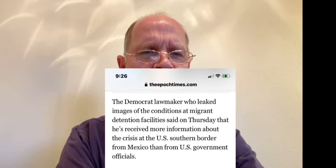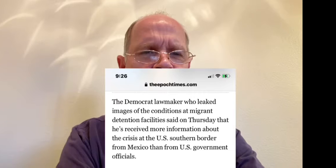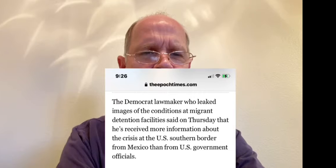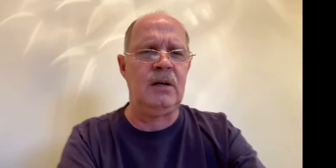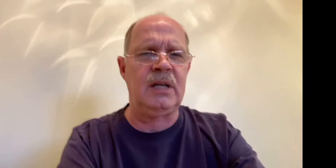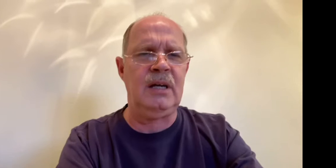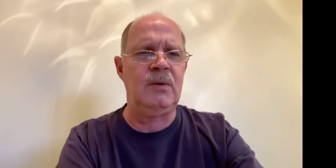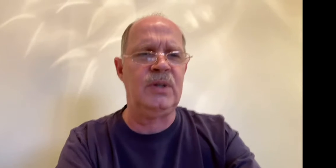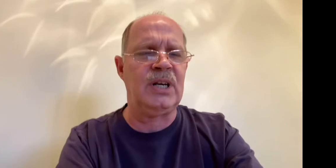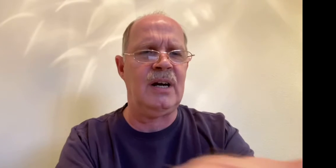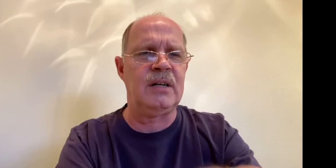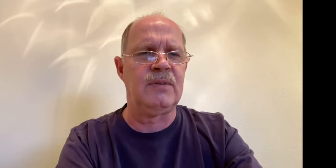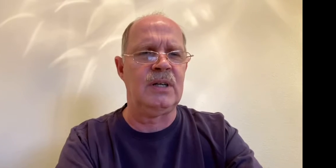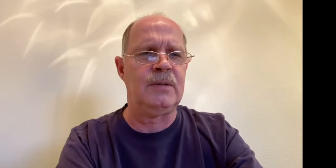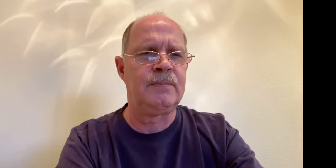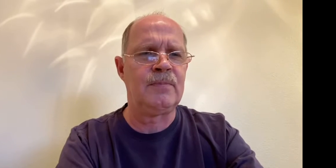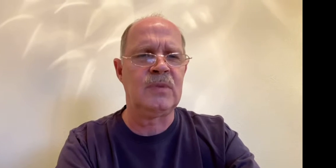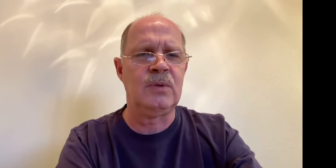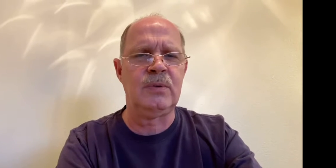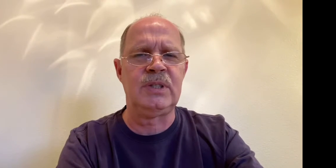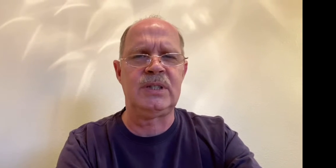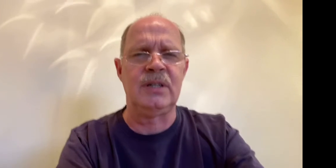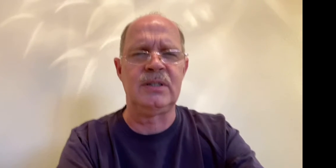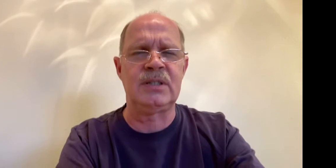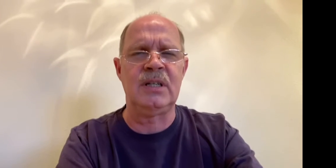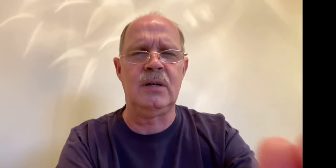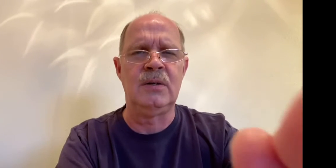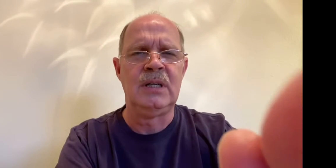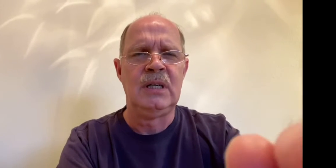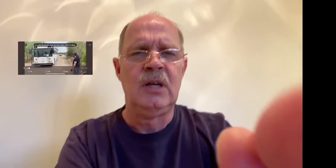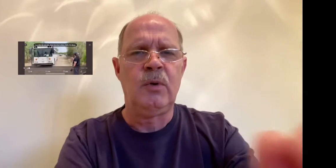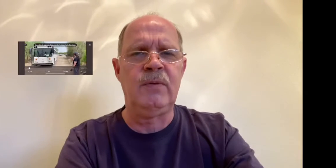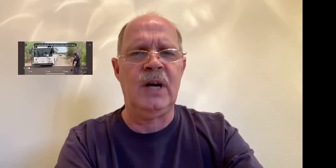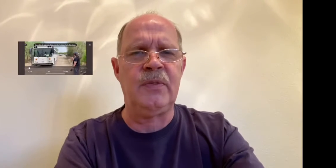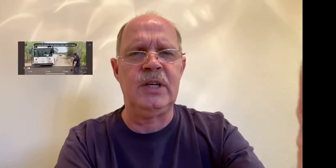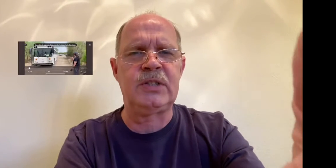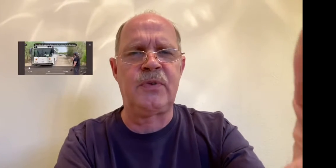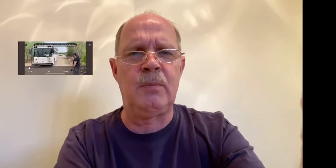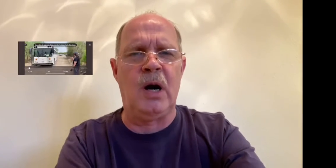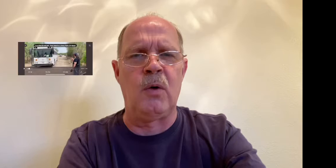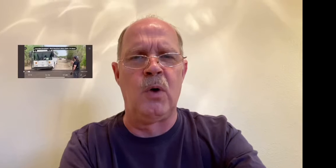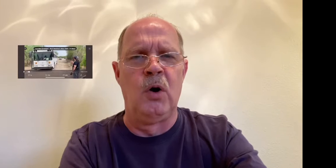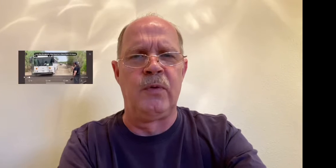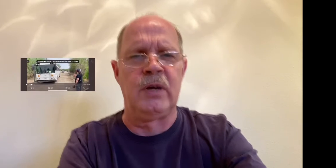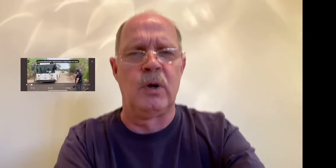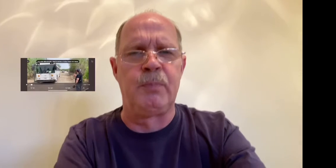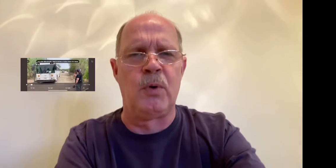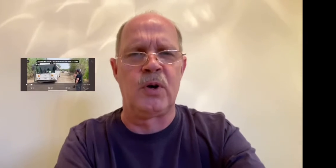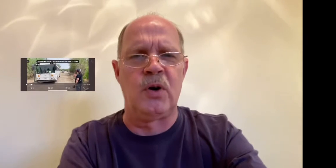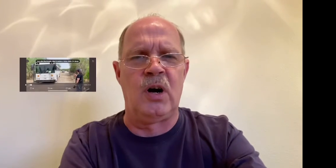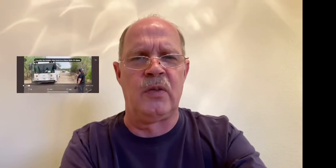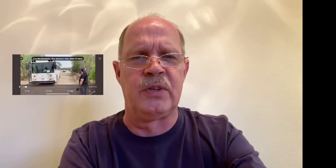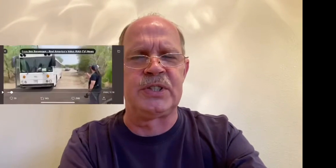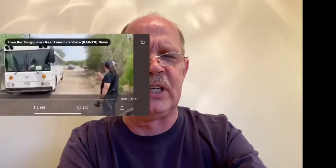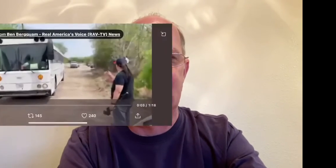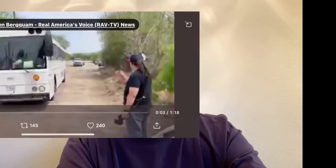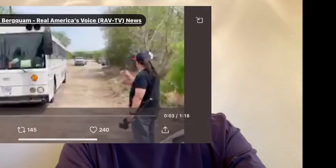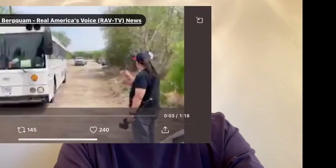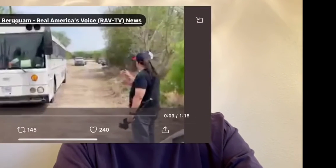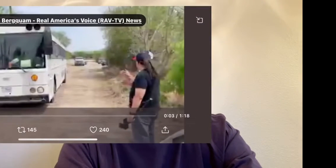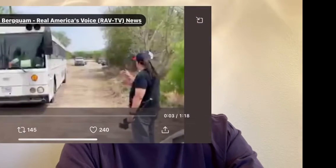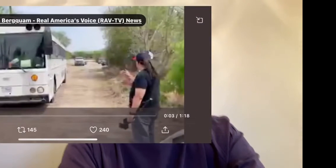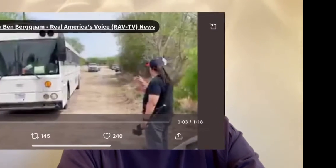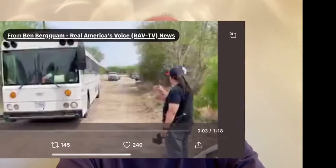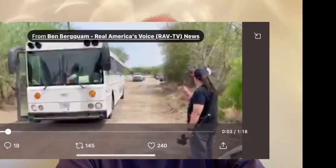are like, okay, we're tired of it all. We're just here. Just go. We've got this from our roving reporter on the